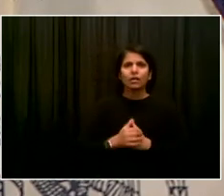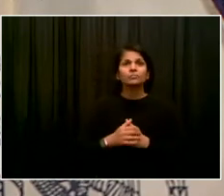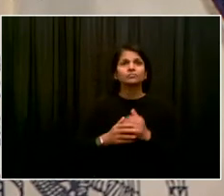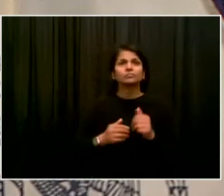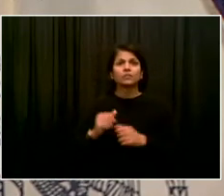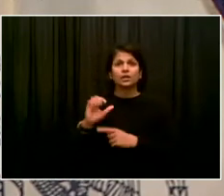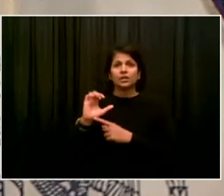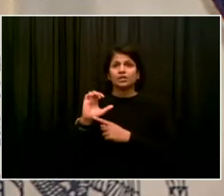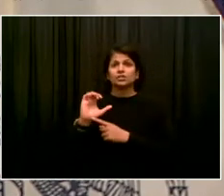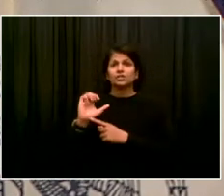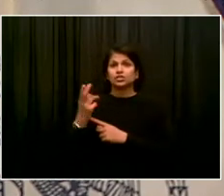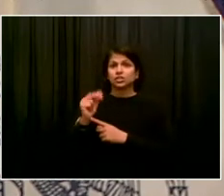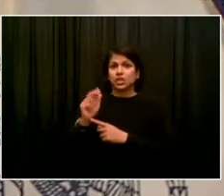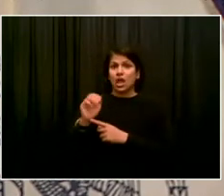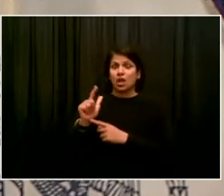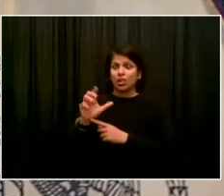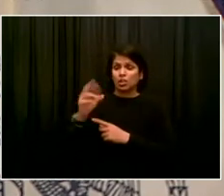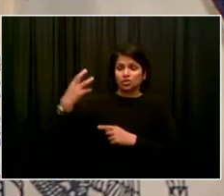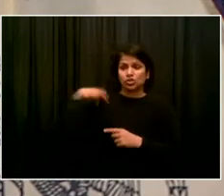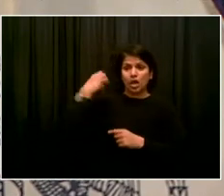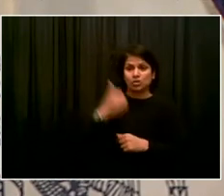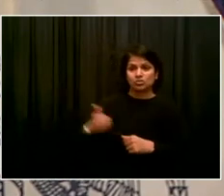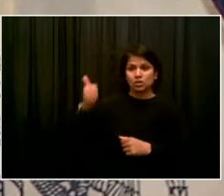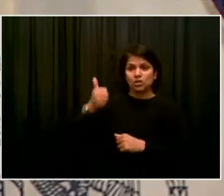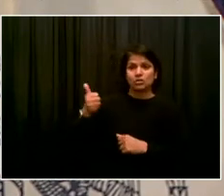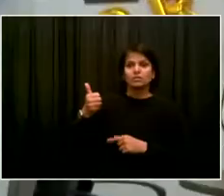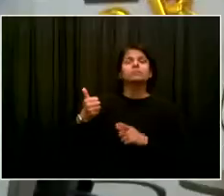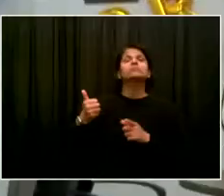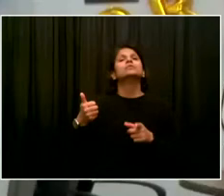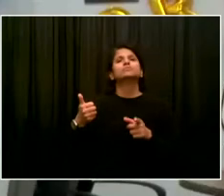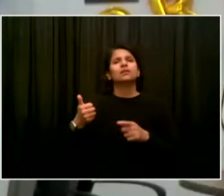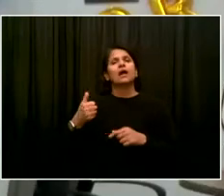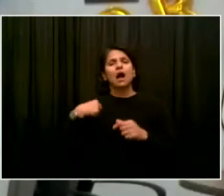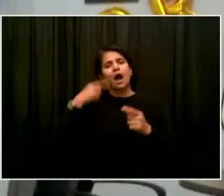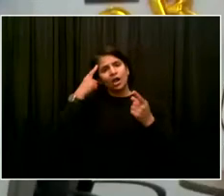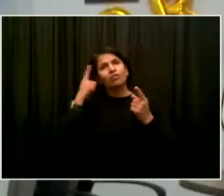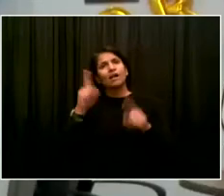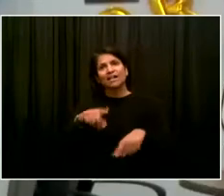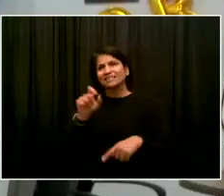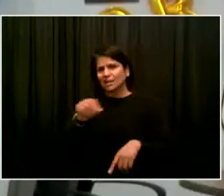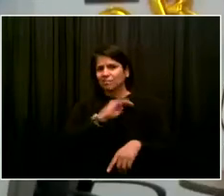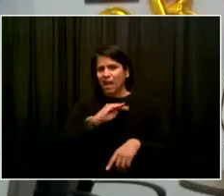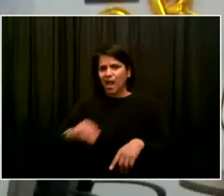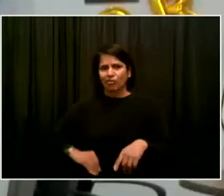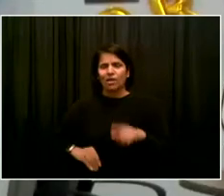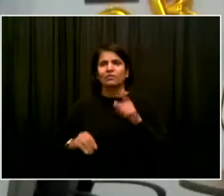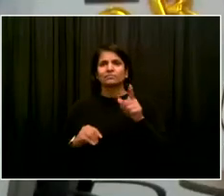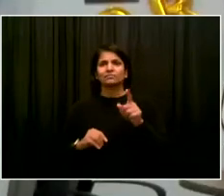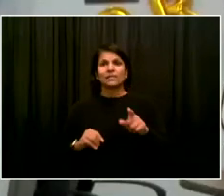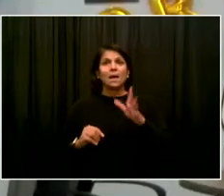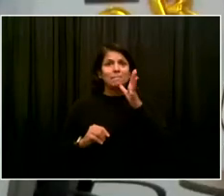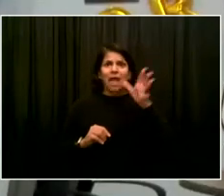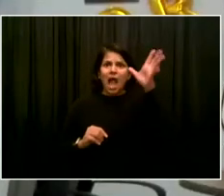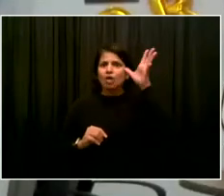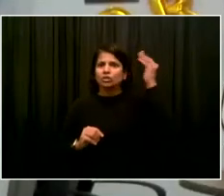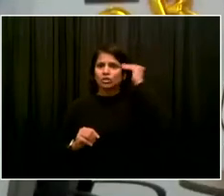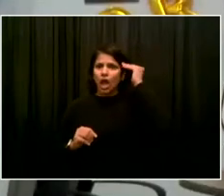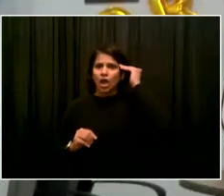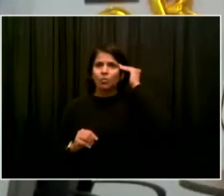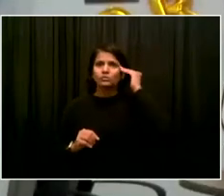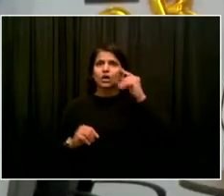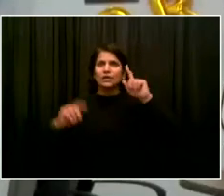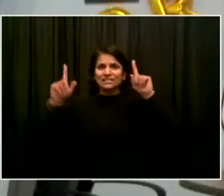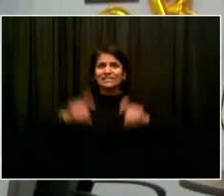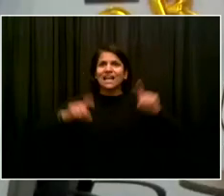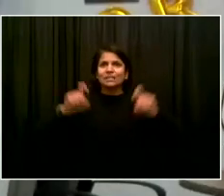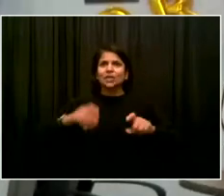with you 100%. School communities are going to make sure families know that a test kit is coming home if it's going home in a backpack. But